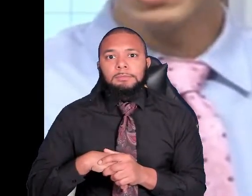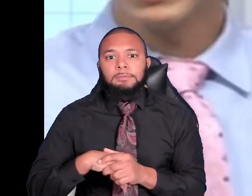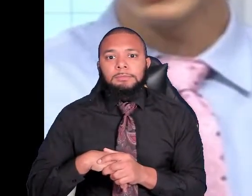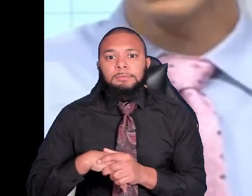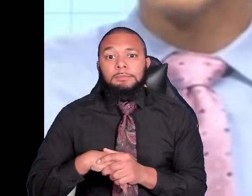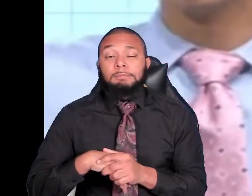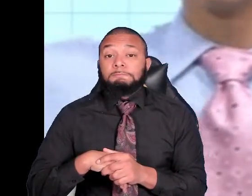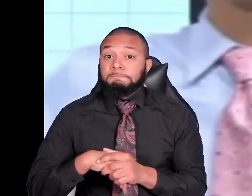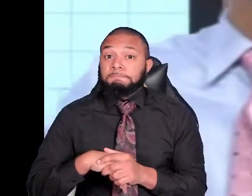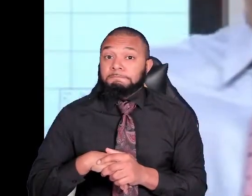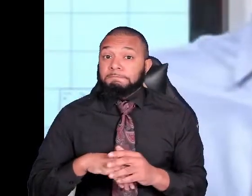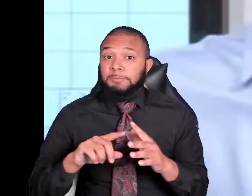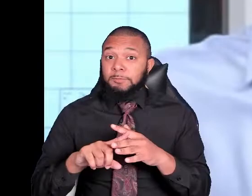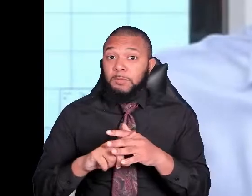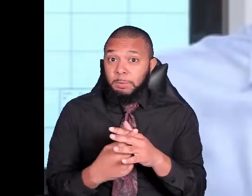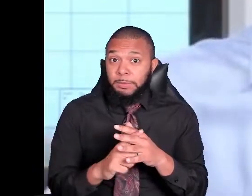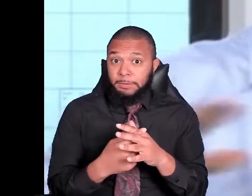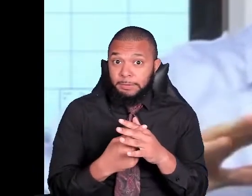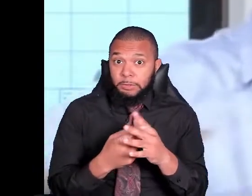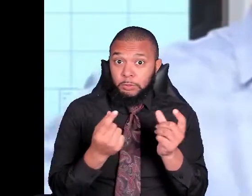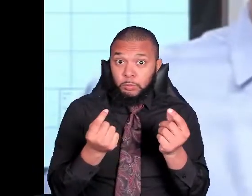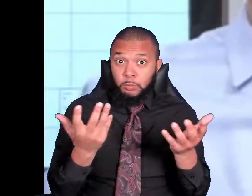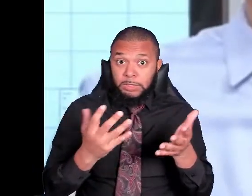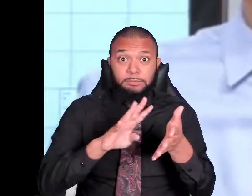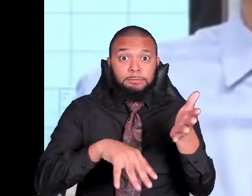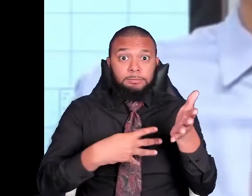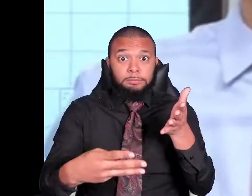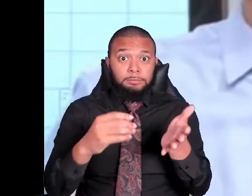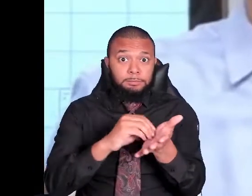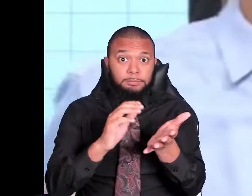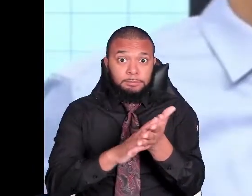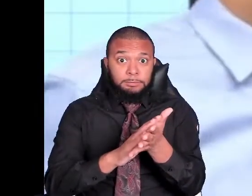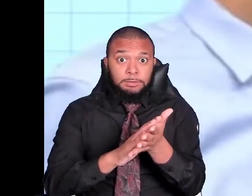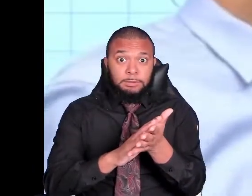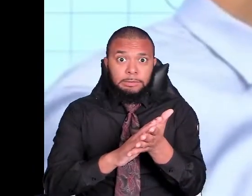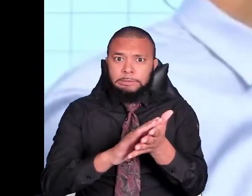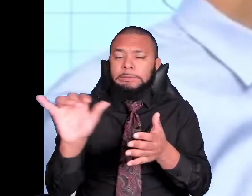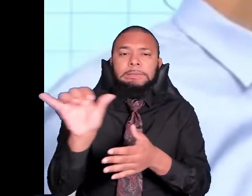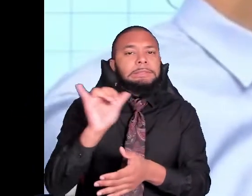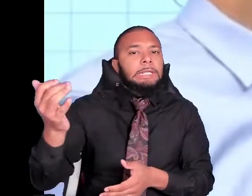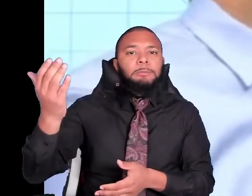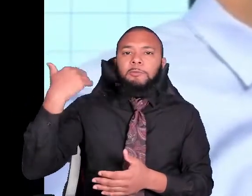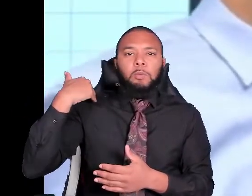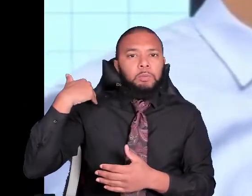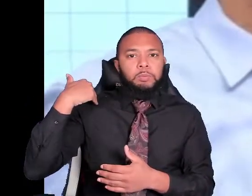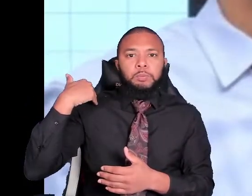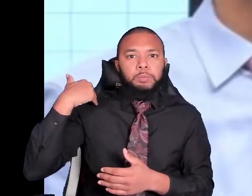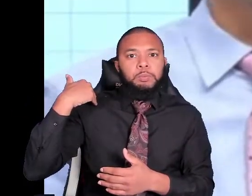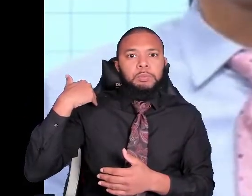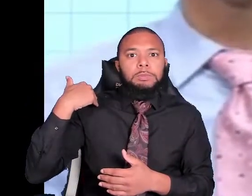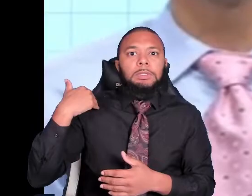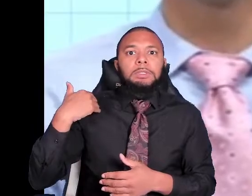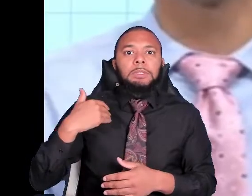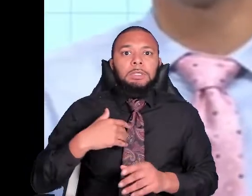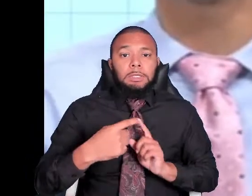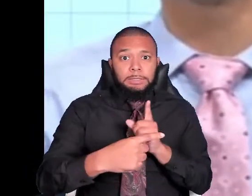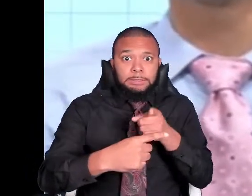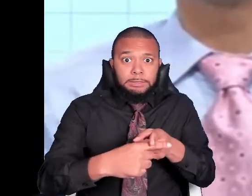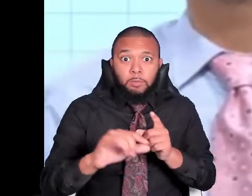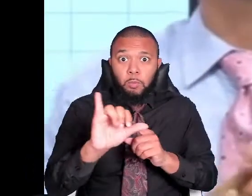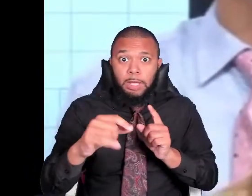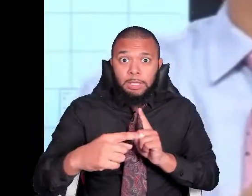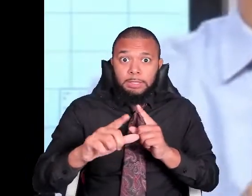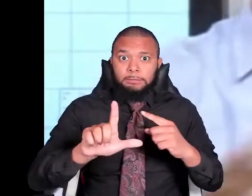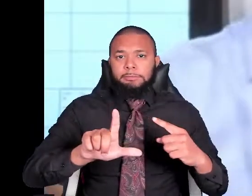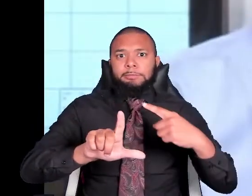We will begin by graphing exactly as we used to. The y-intercept is 4 and the slope is negative